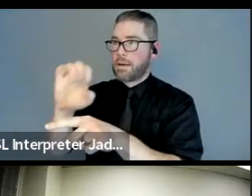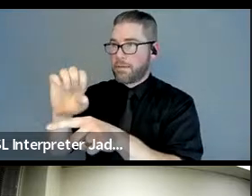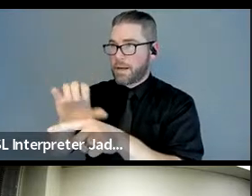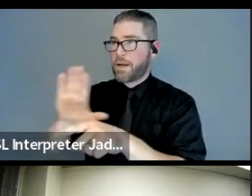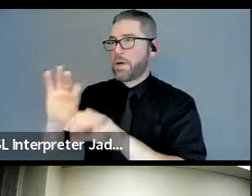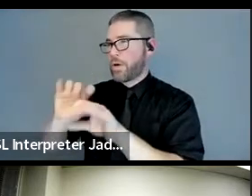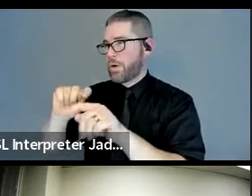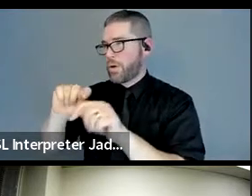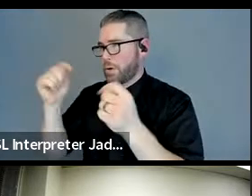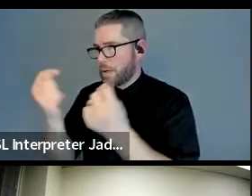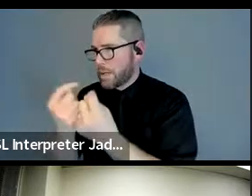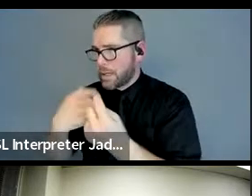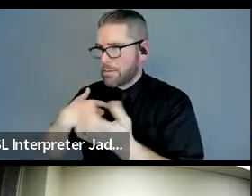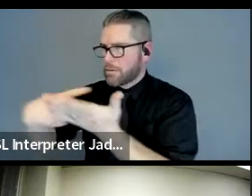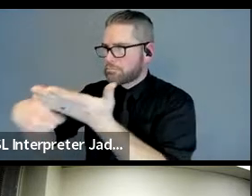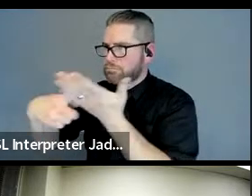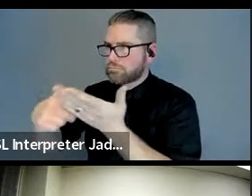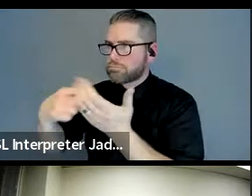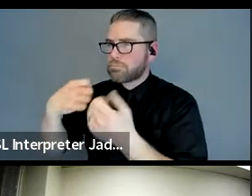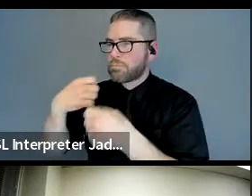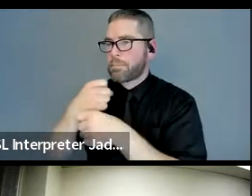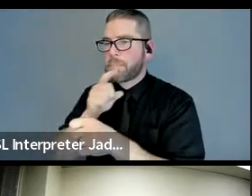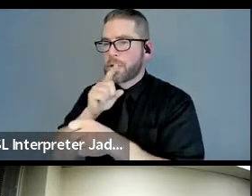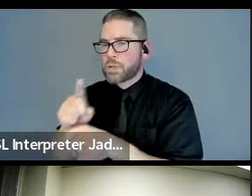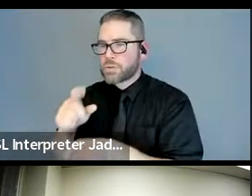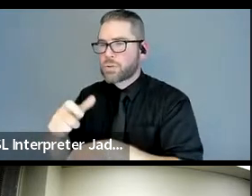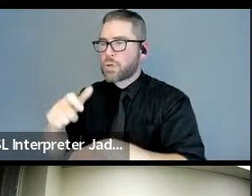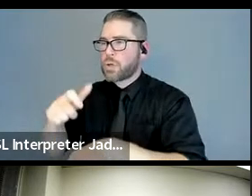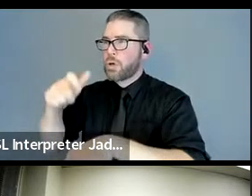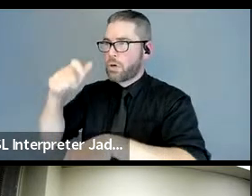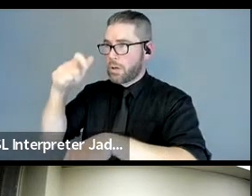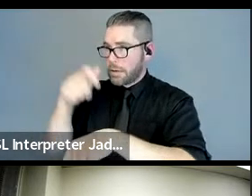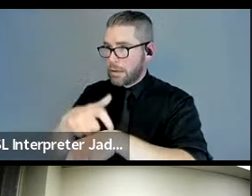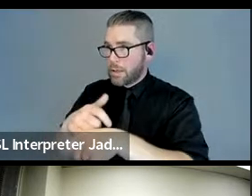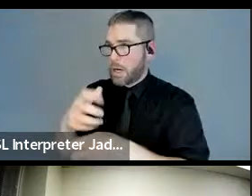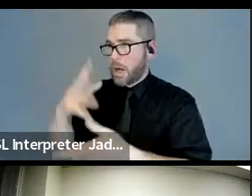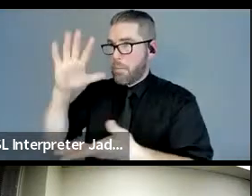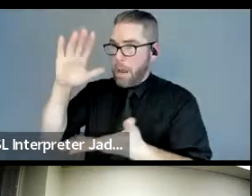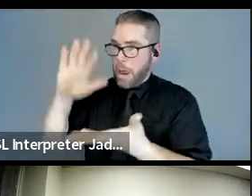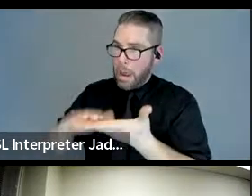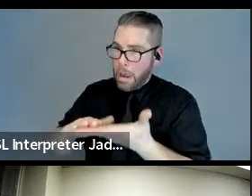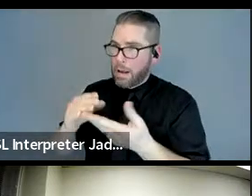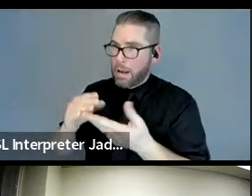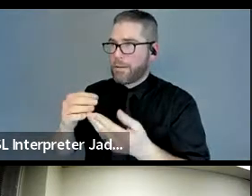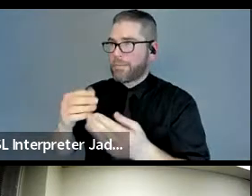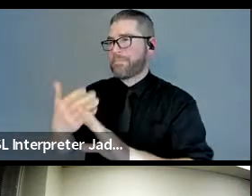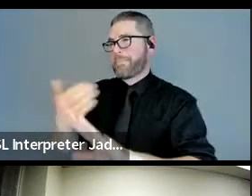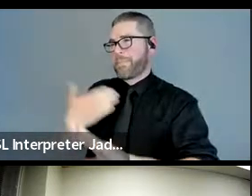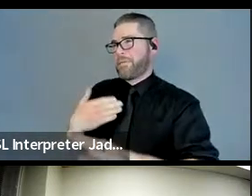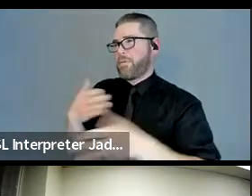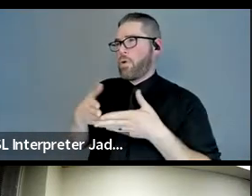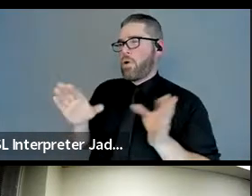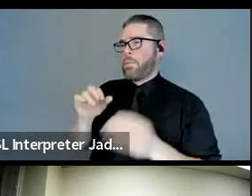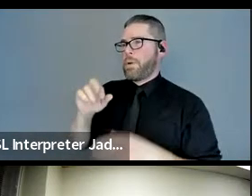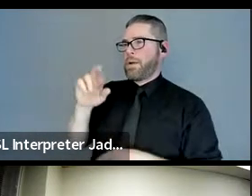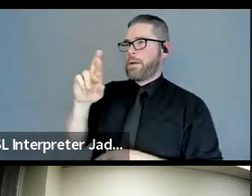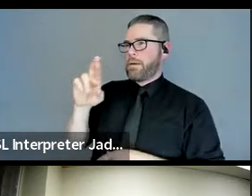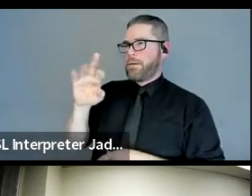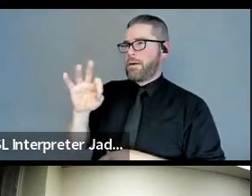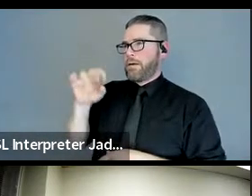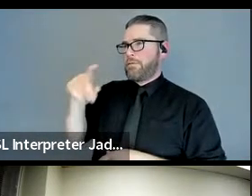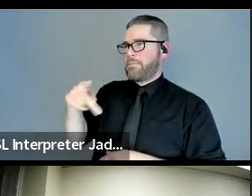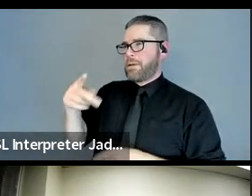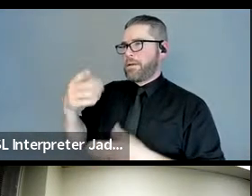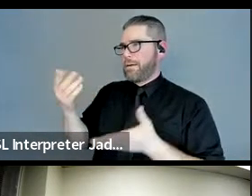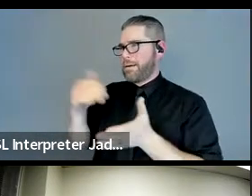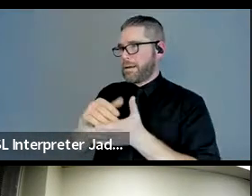time before they need to rethink opening up the RFP again. But yeah, for the time I've got, we